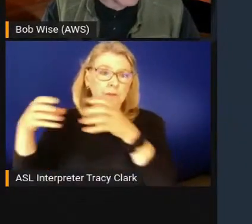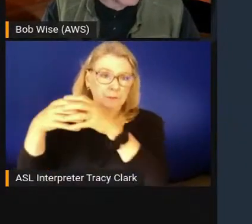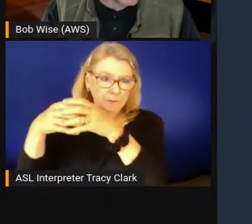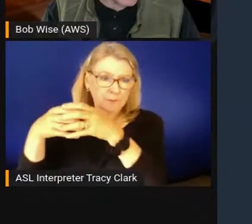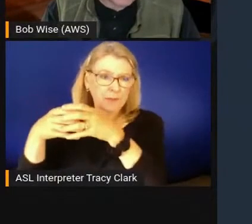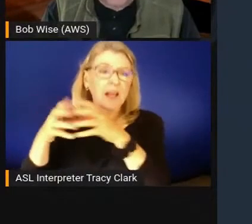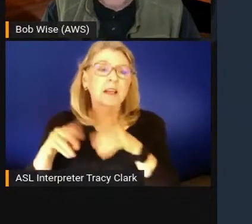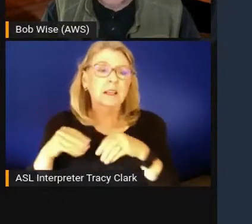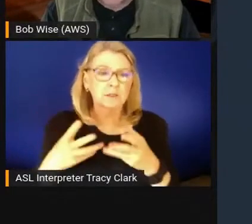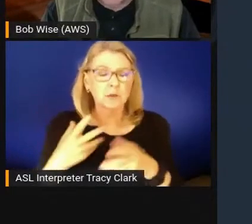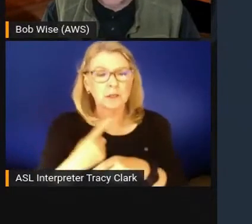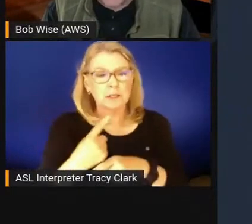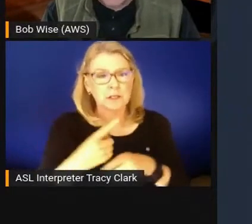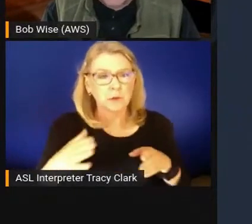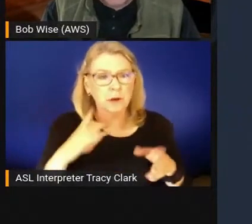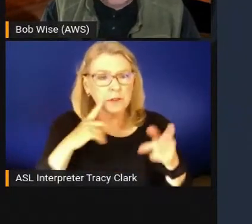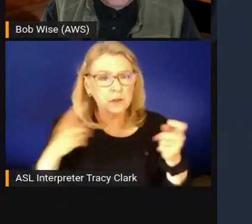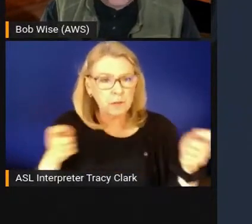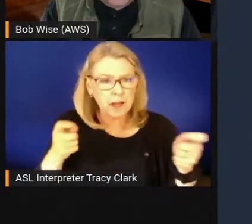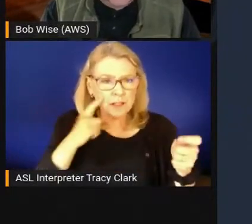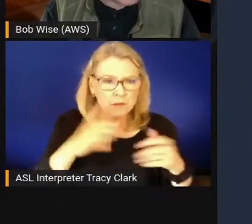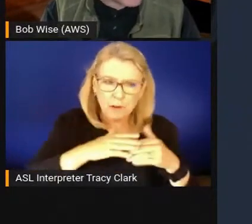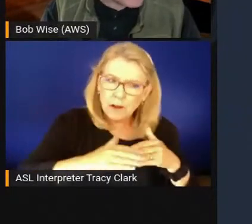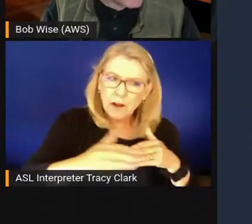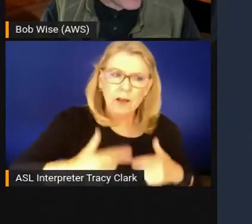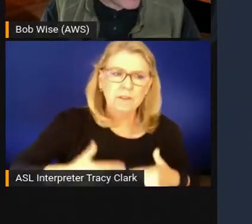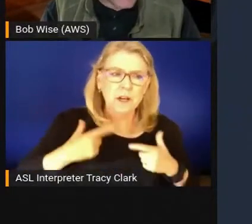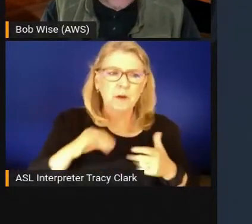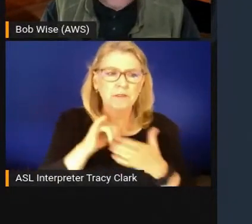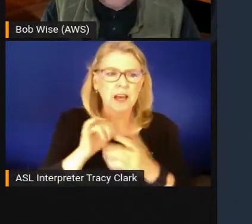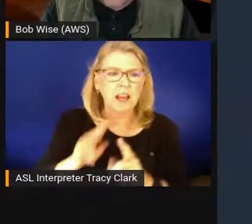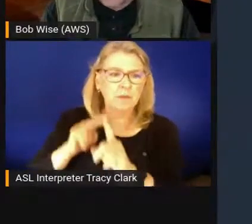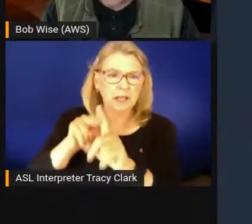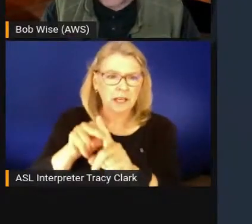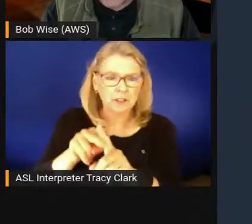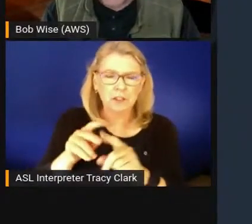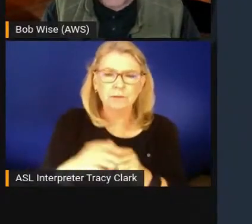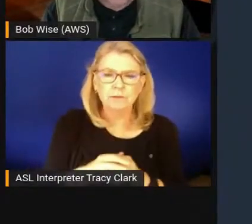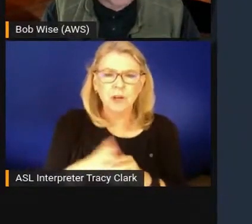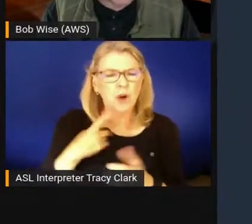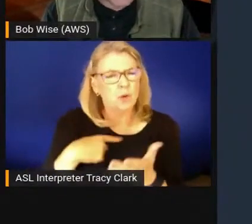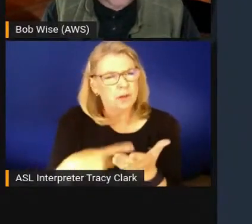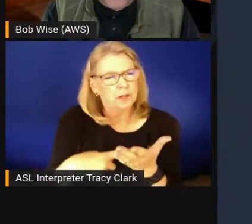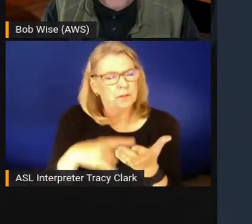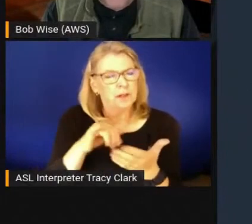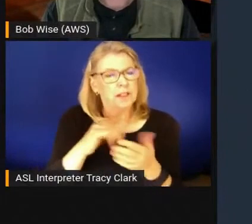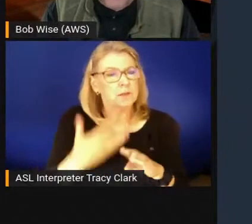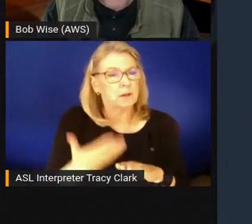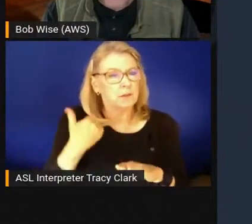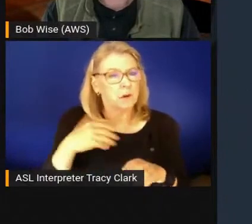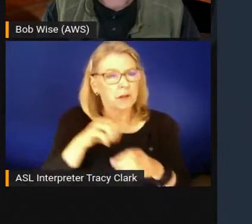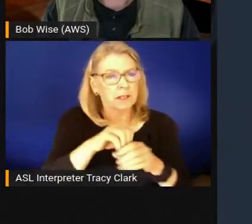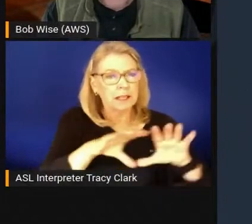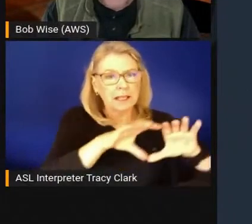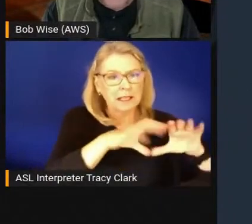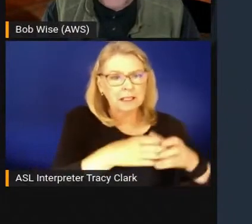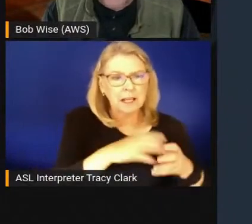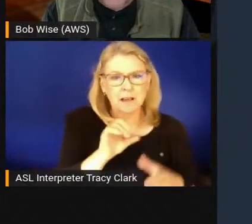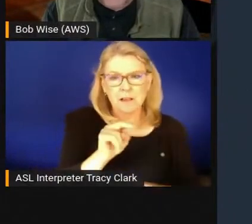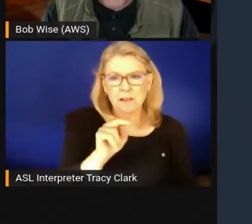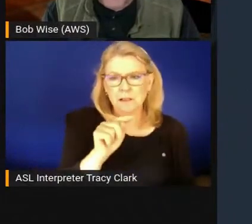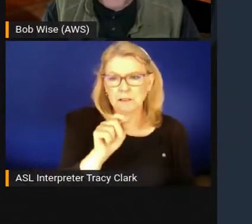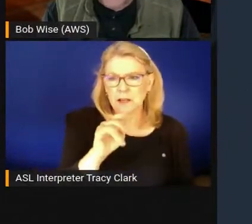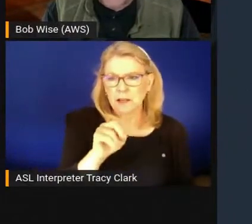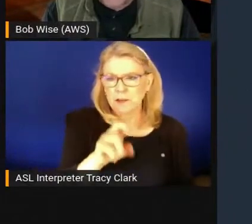of your applications and its dependencies. We've talked about this at Container Day in the past. We've made a lot of progress on ACK since the